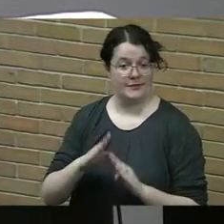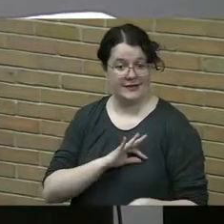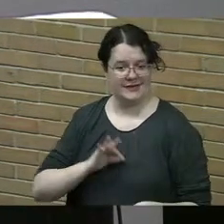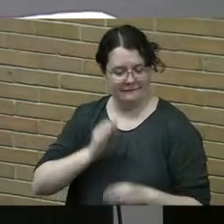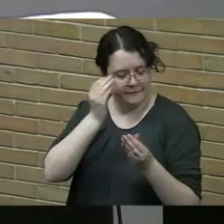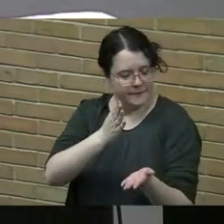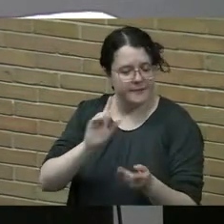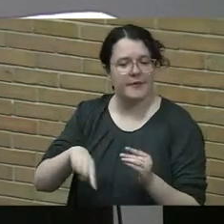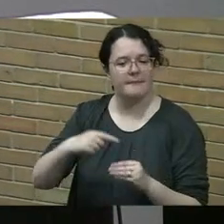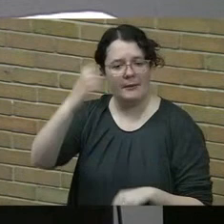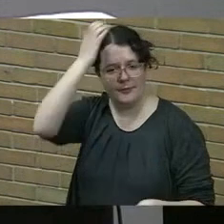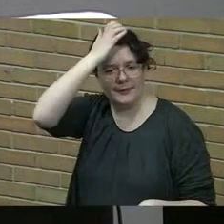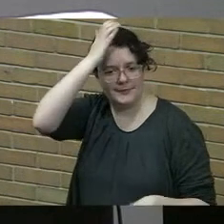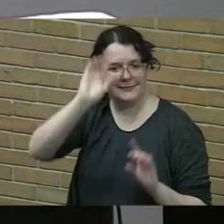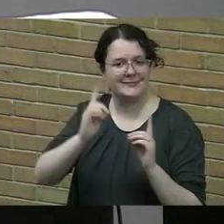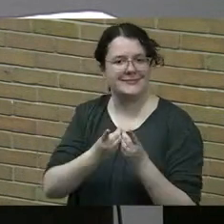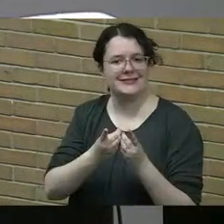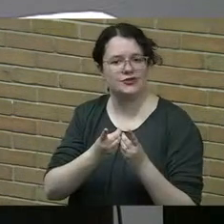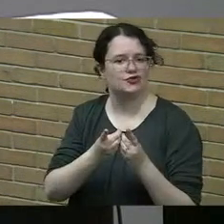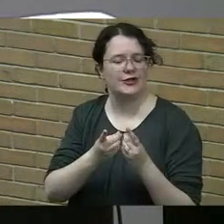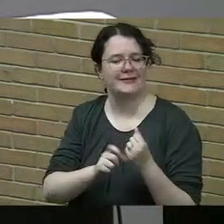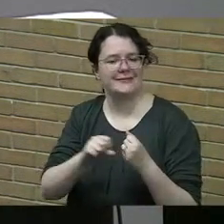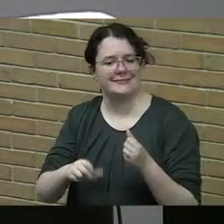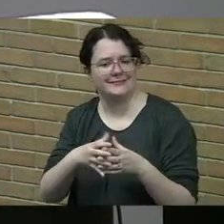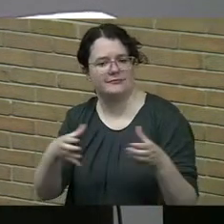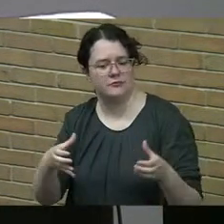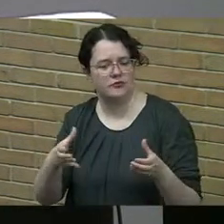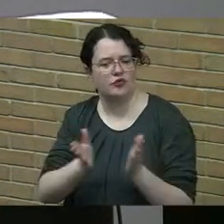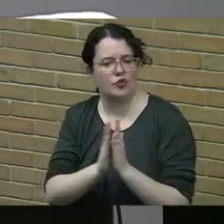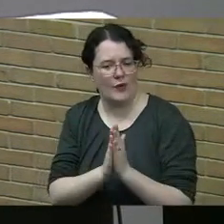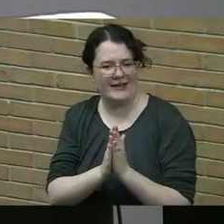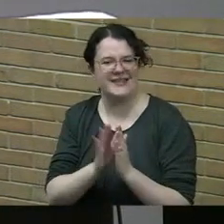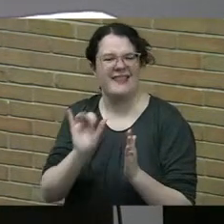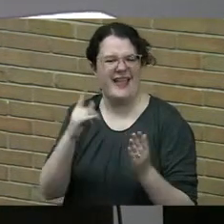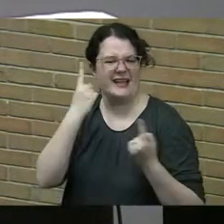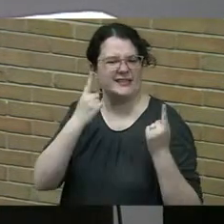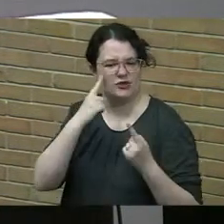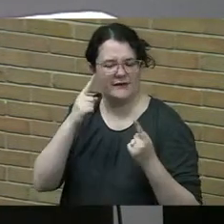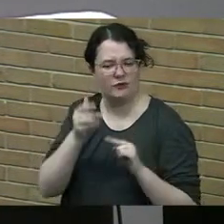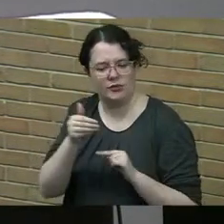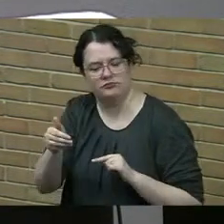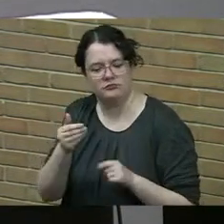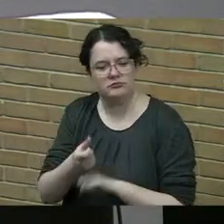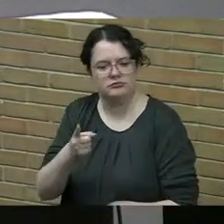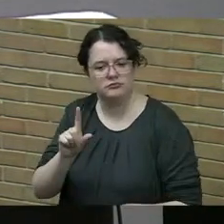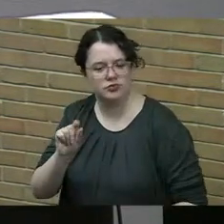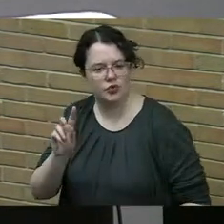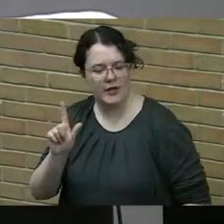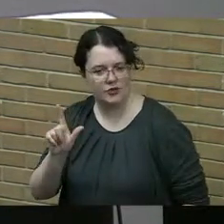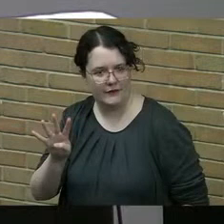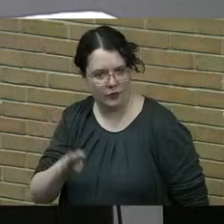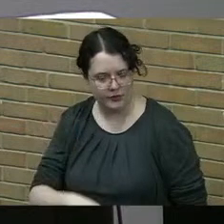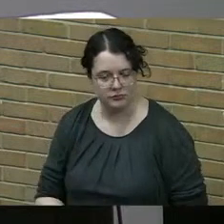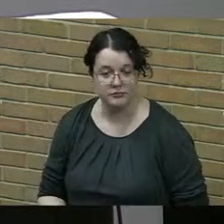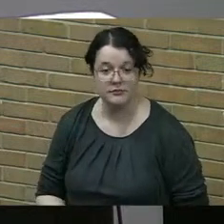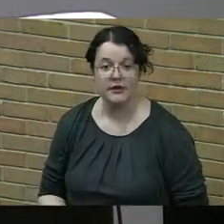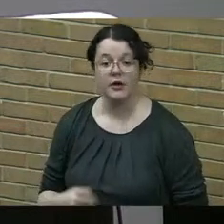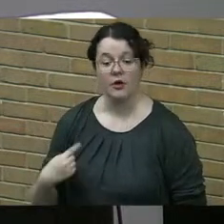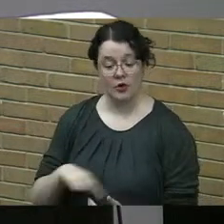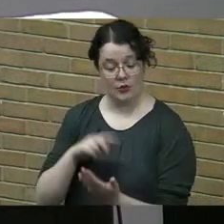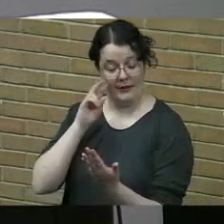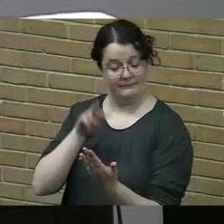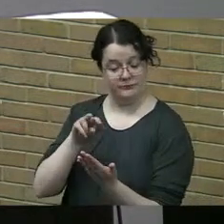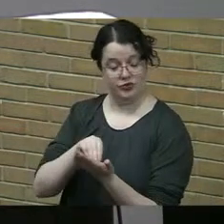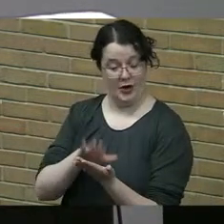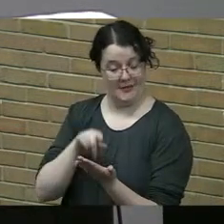extension requests received this year for consideration for 2024. Staff have reviewed documents submitted and determined